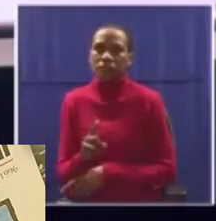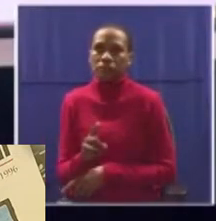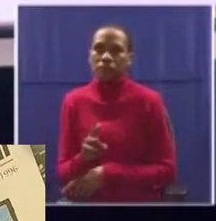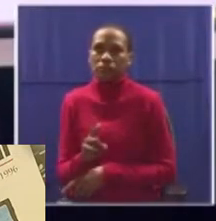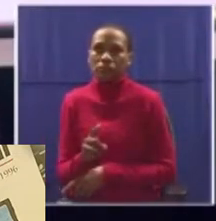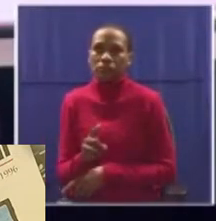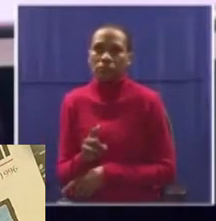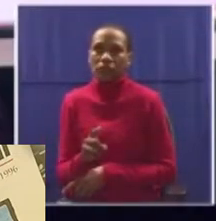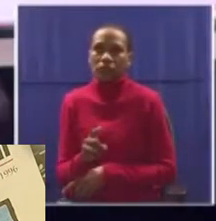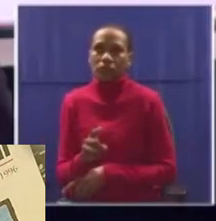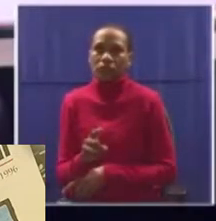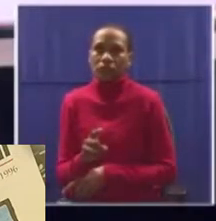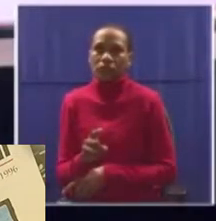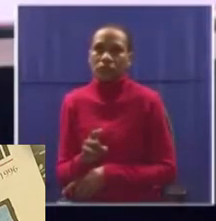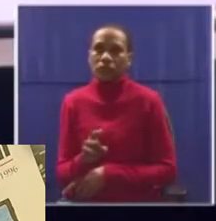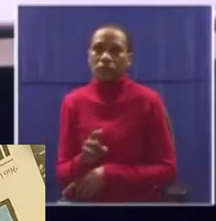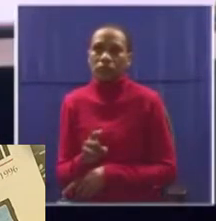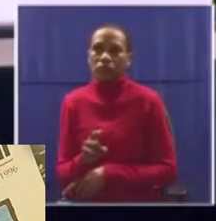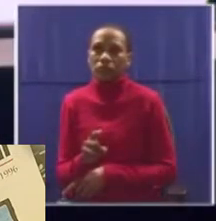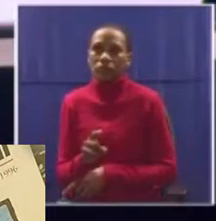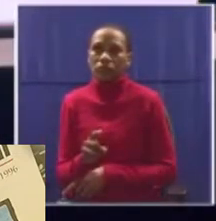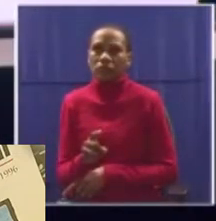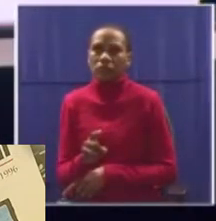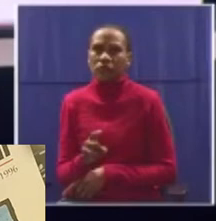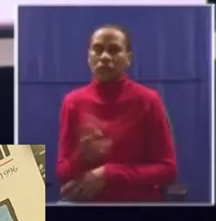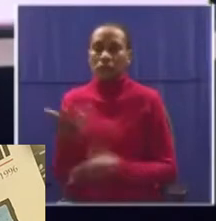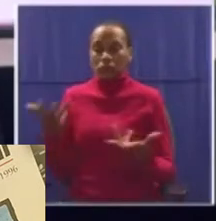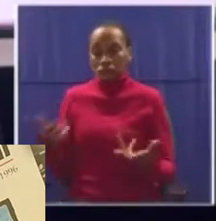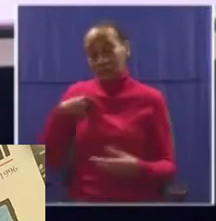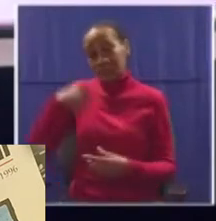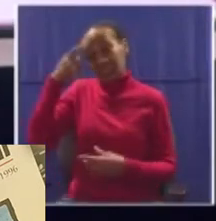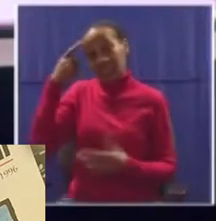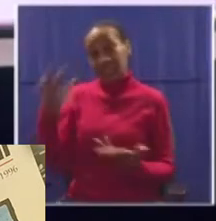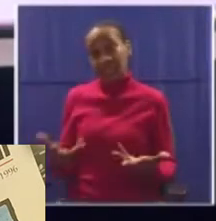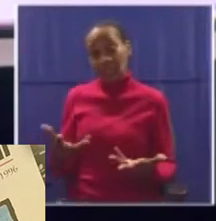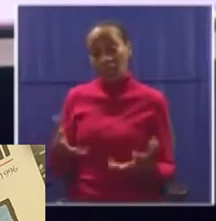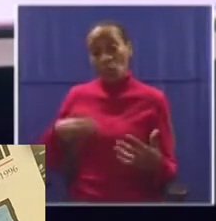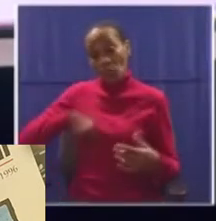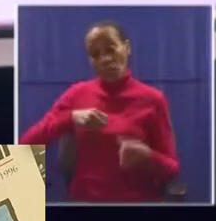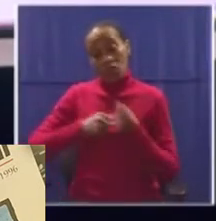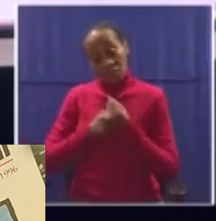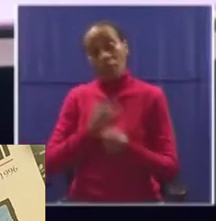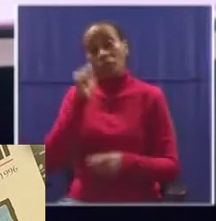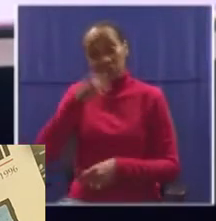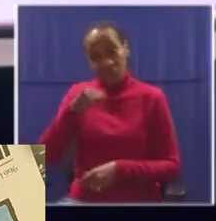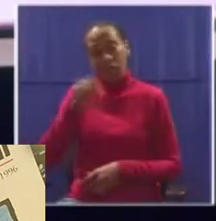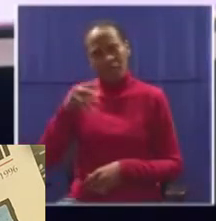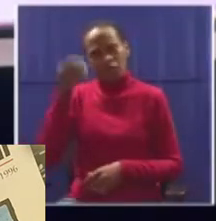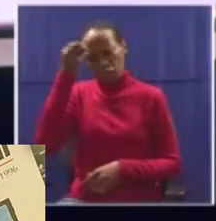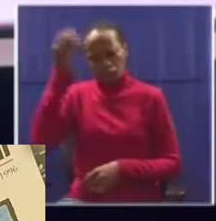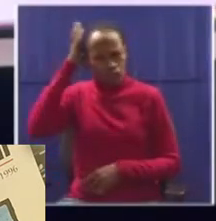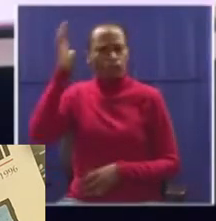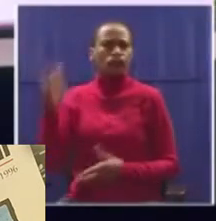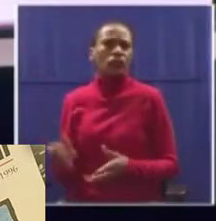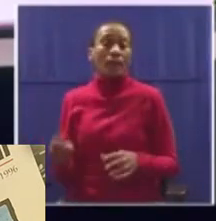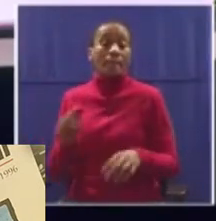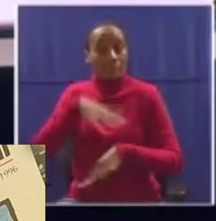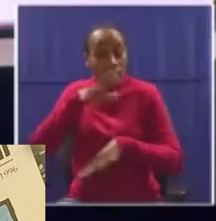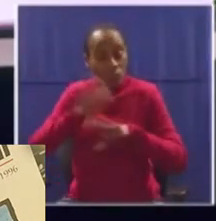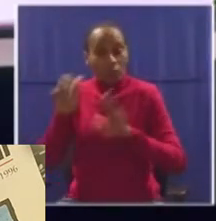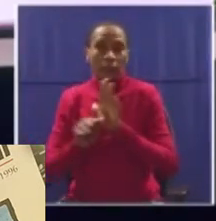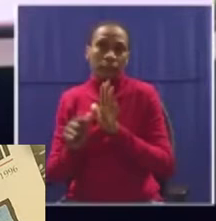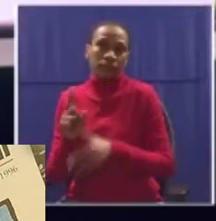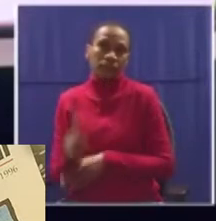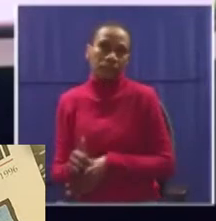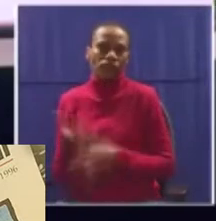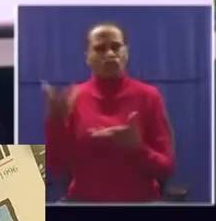did have that then they obviously didn't need the banks in the first place so I think in supporting this we need to be mindful of that but very importantly